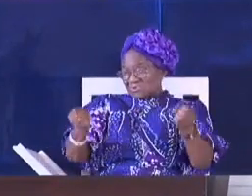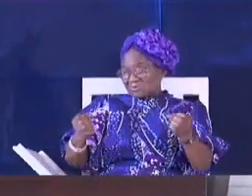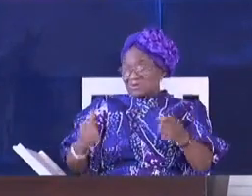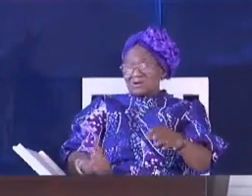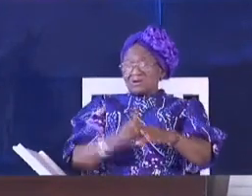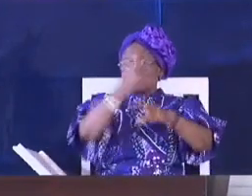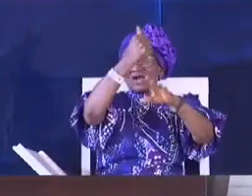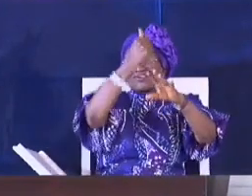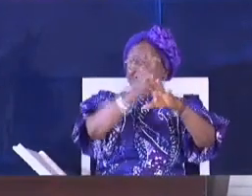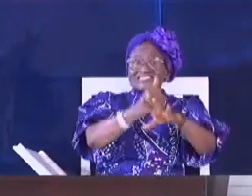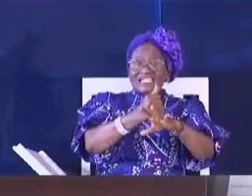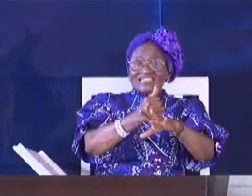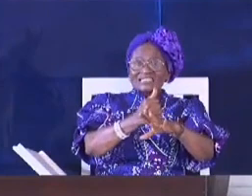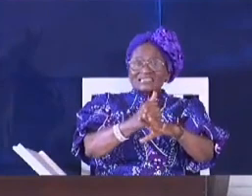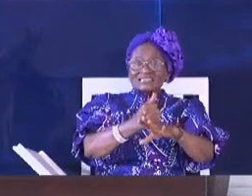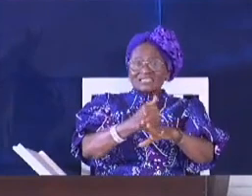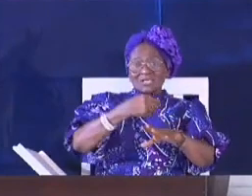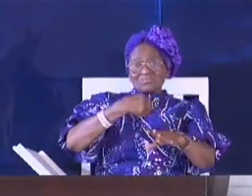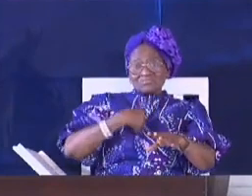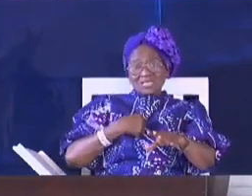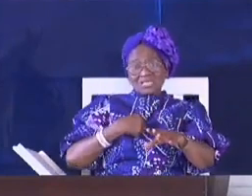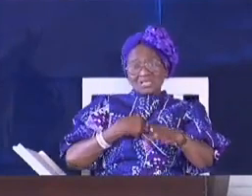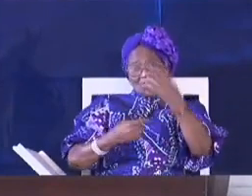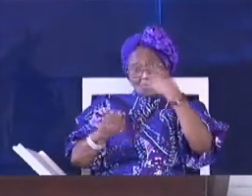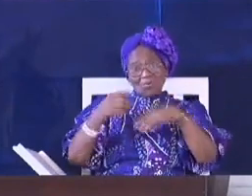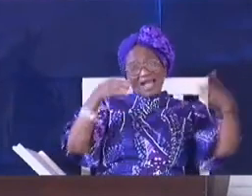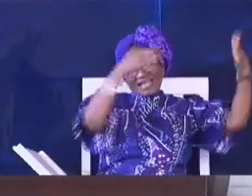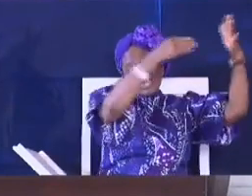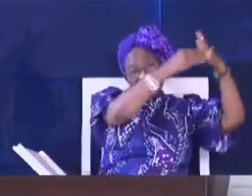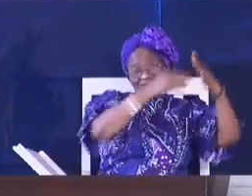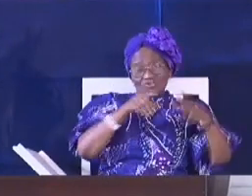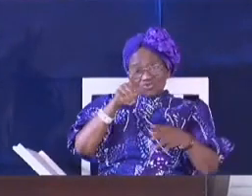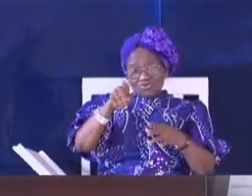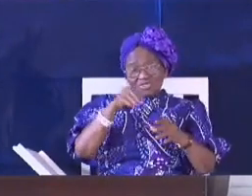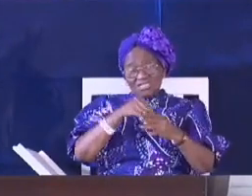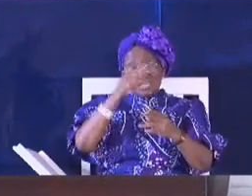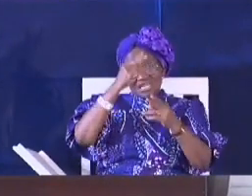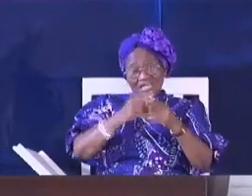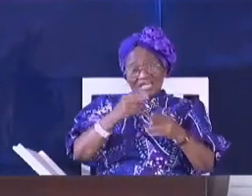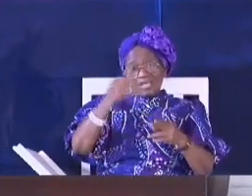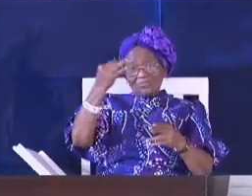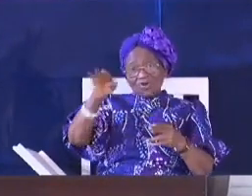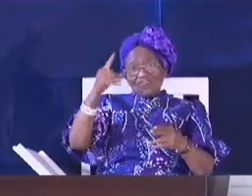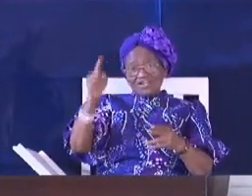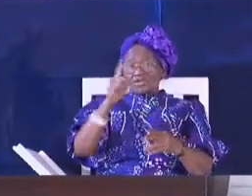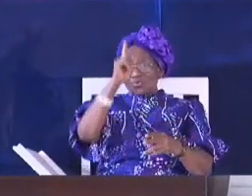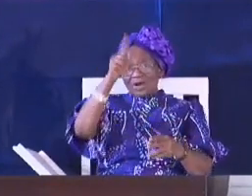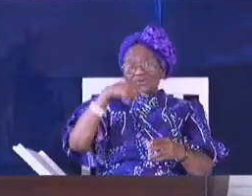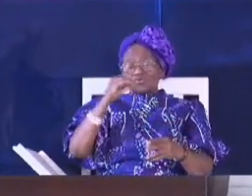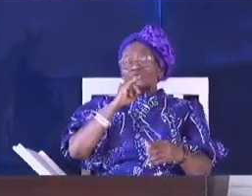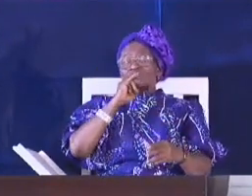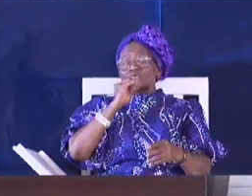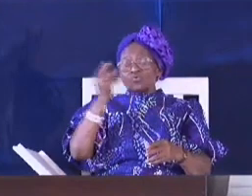Mountains, I'm coming against you in the name of the one who was before mountains.